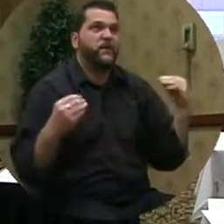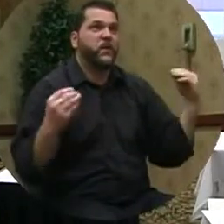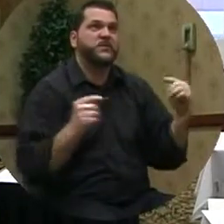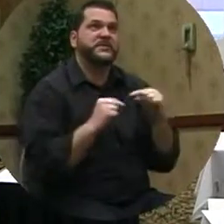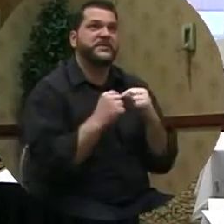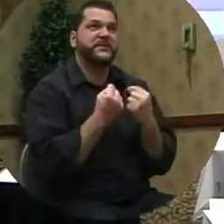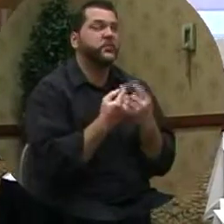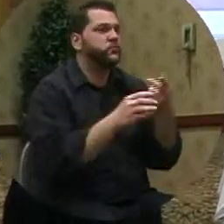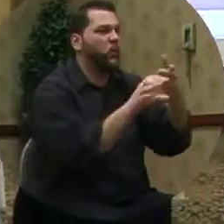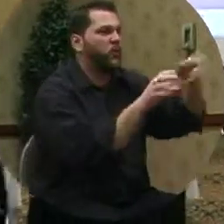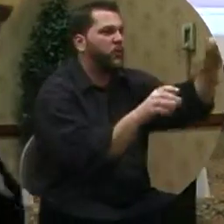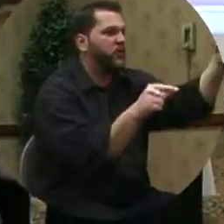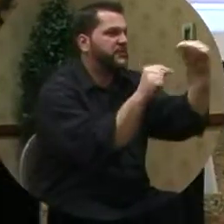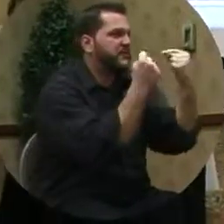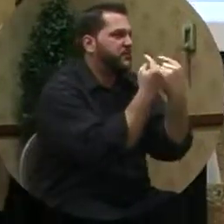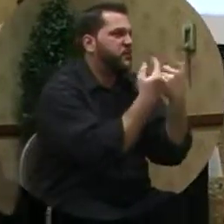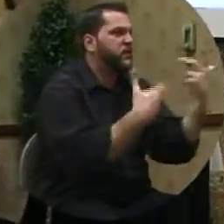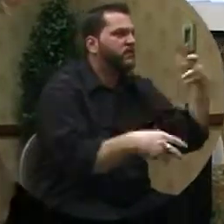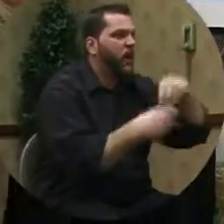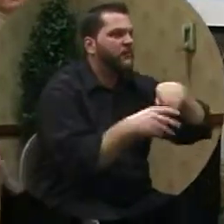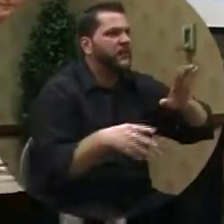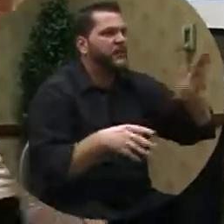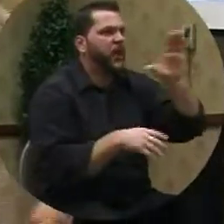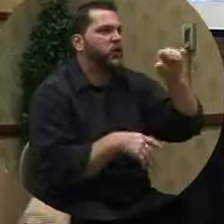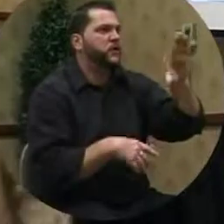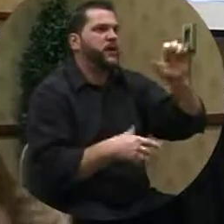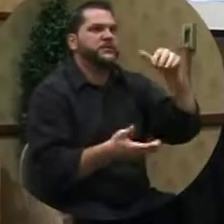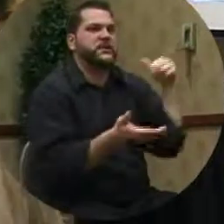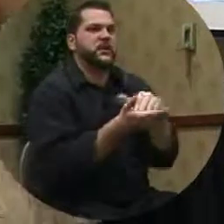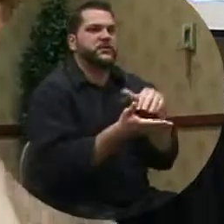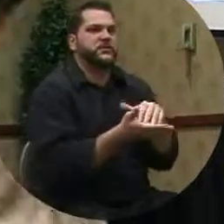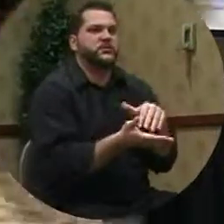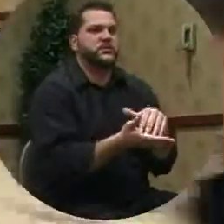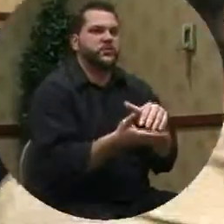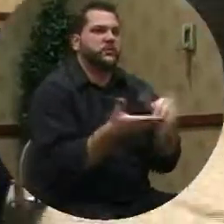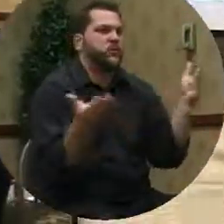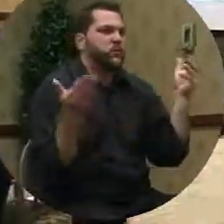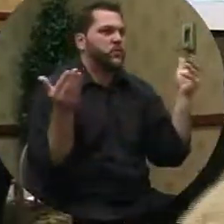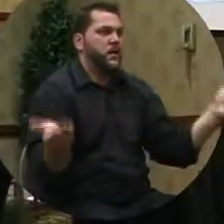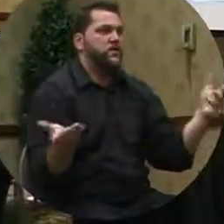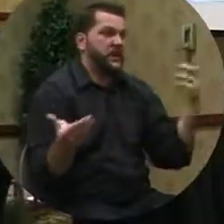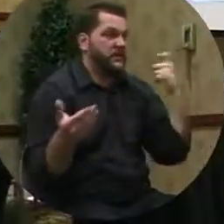with a team and help them walk through their case study. Okay? So we're going to sort of crunch it